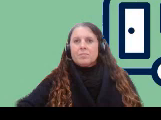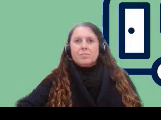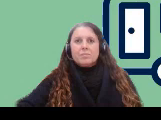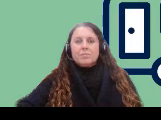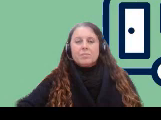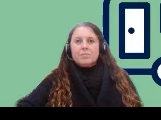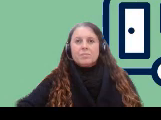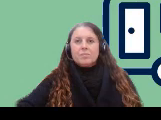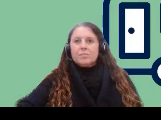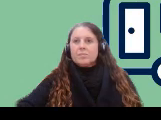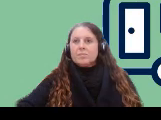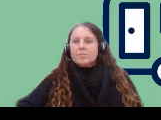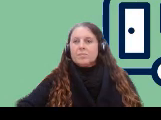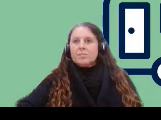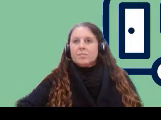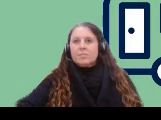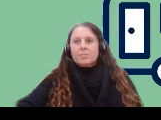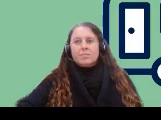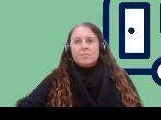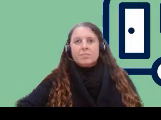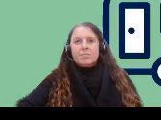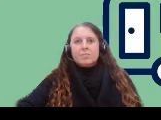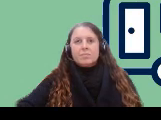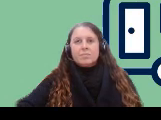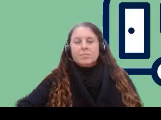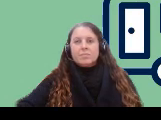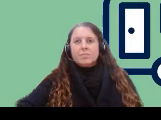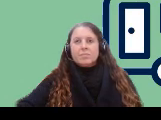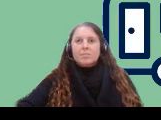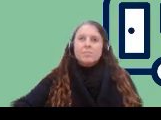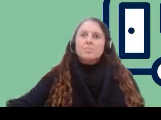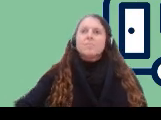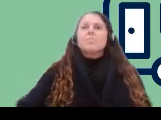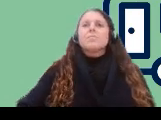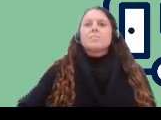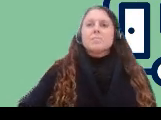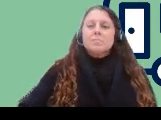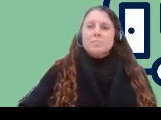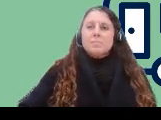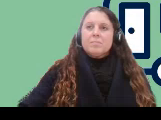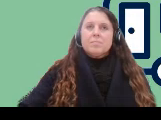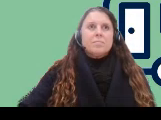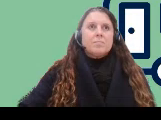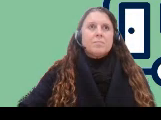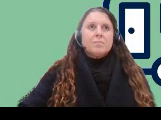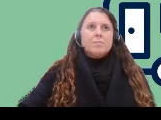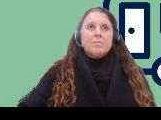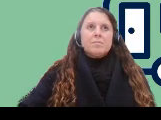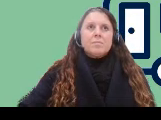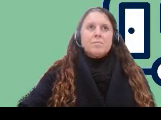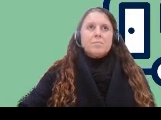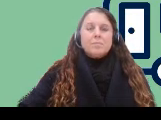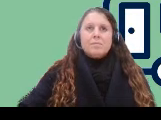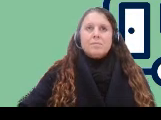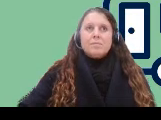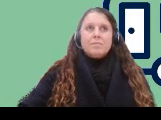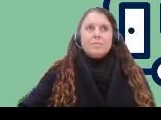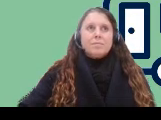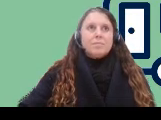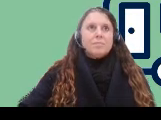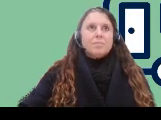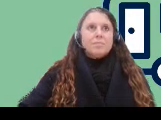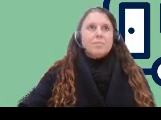So this session is all about helping you confidently understand and complete and submit